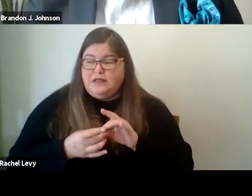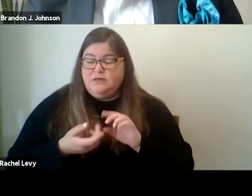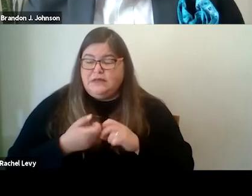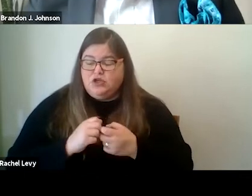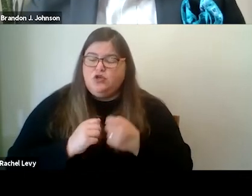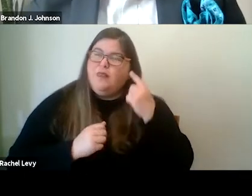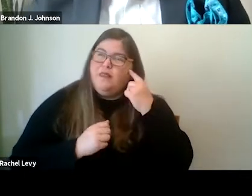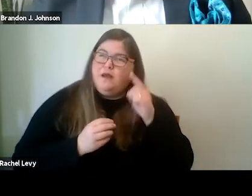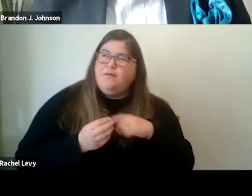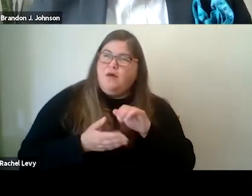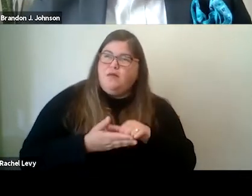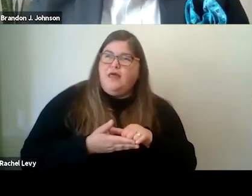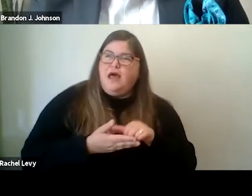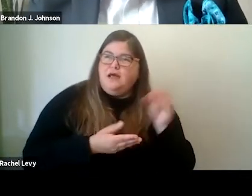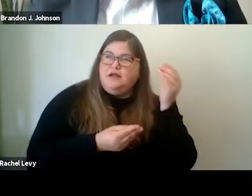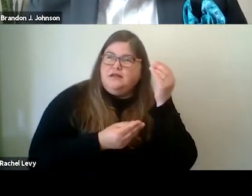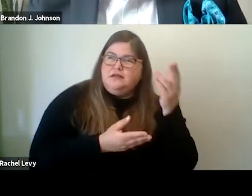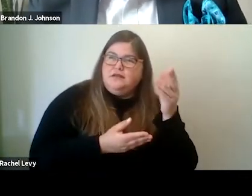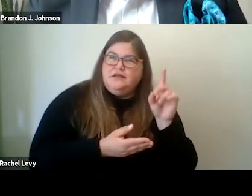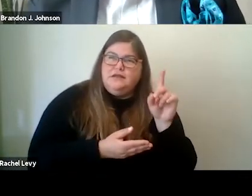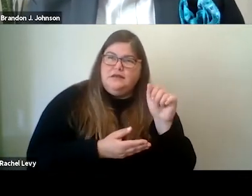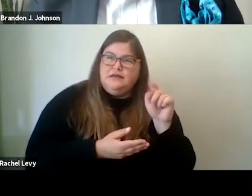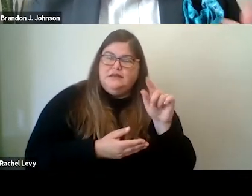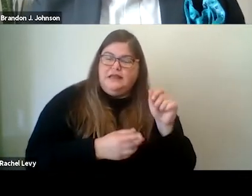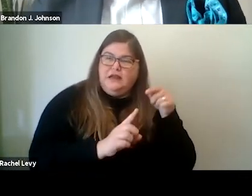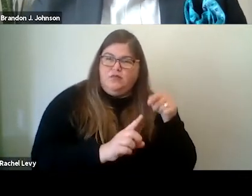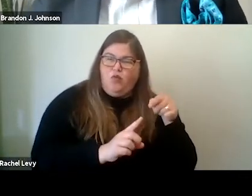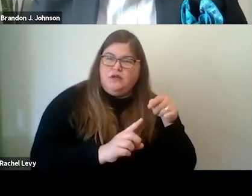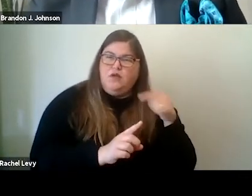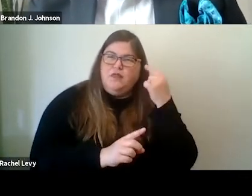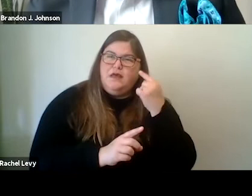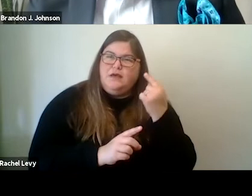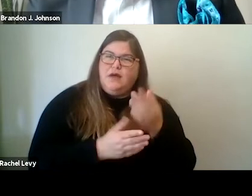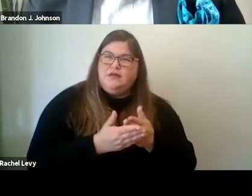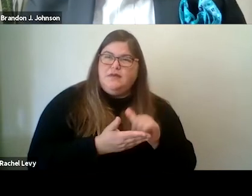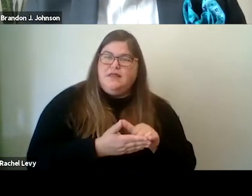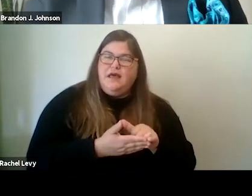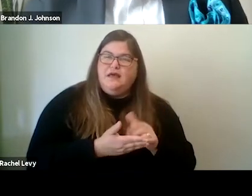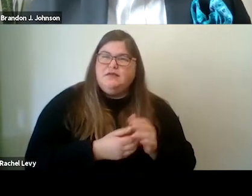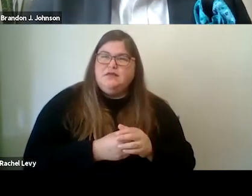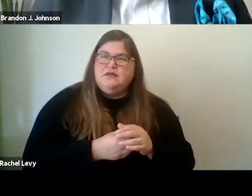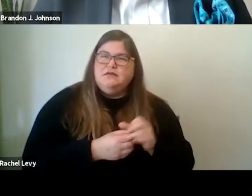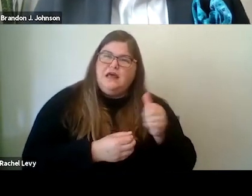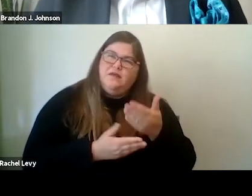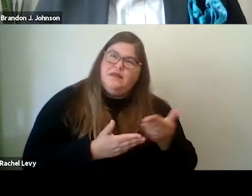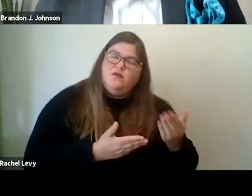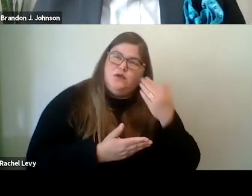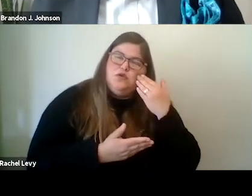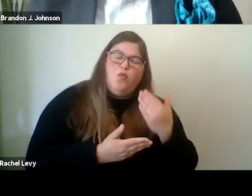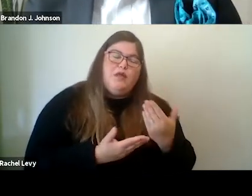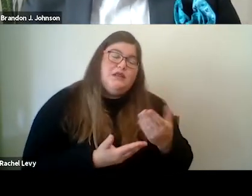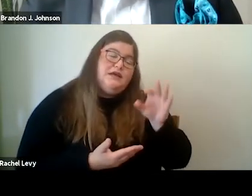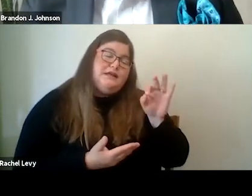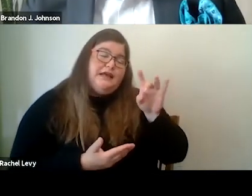that and think about that data point and think about some of the things that we already know, 988 has a unique opportunity to meet some of the needs of